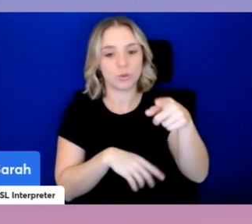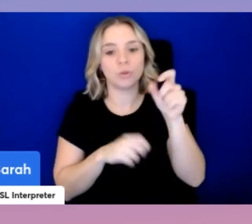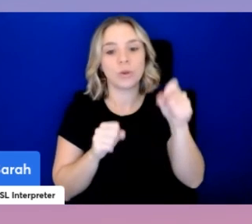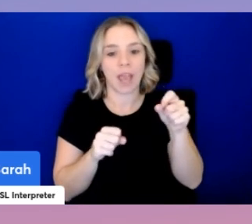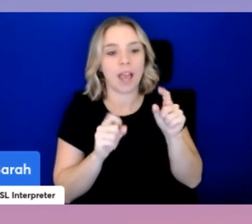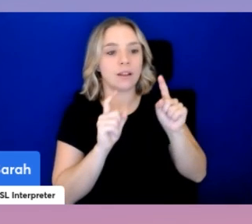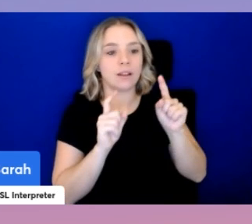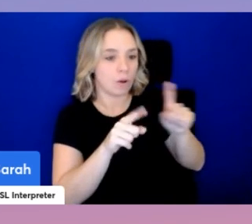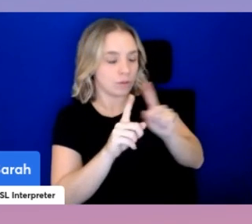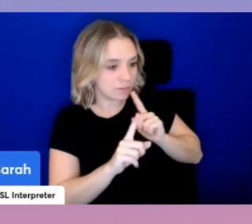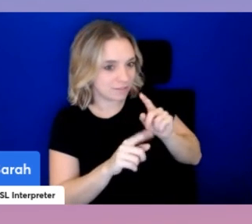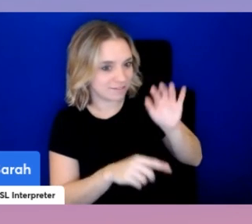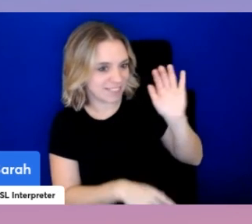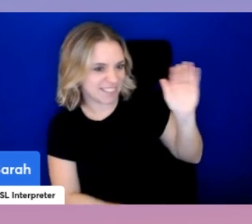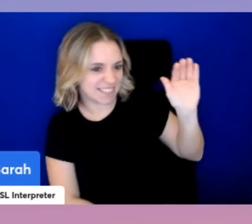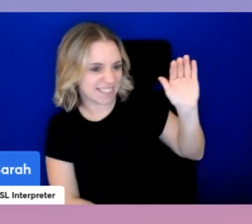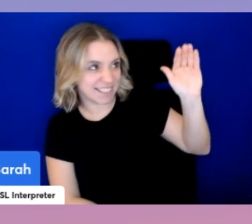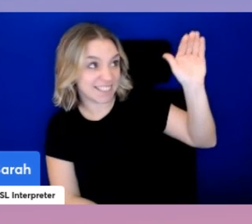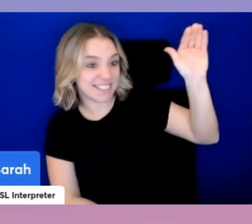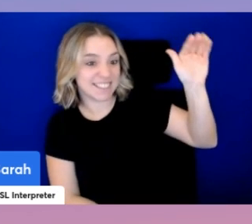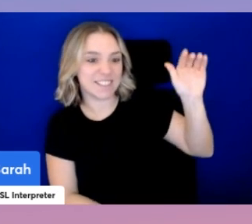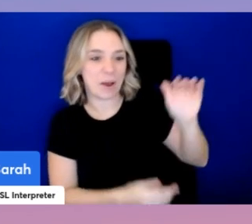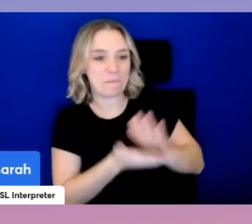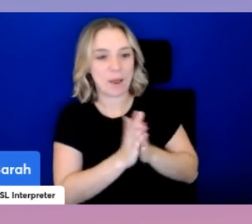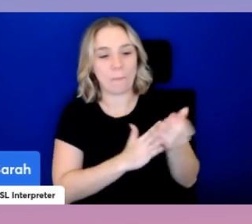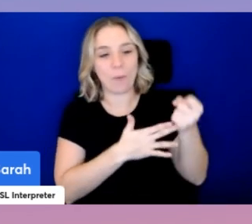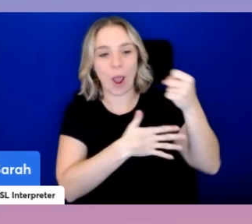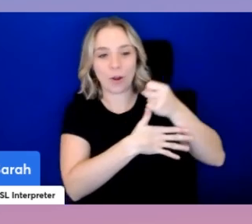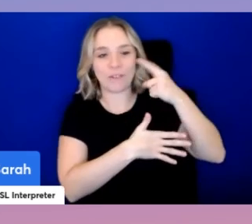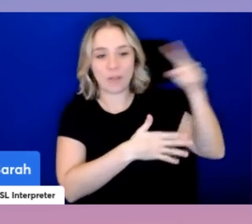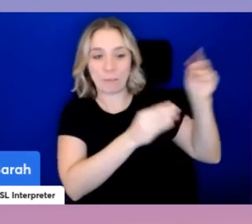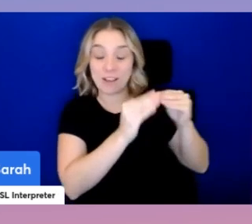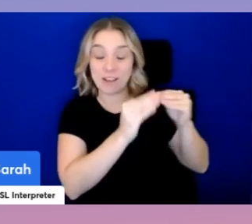make it a priority, so we can have it there. It will be really nice.